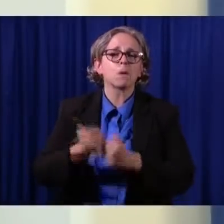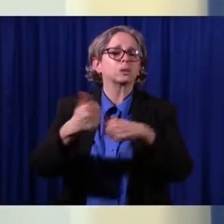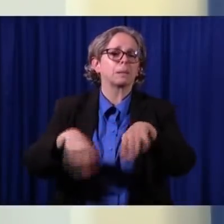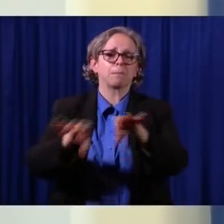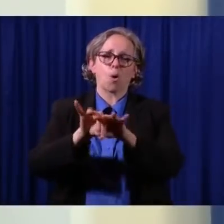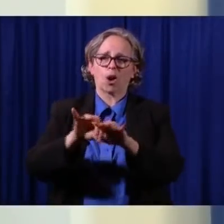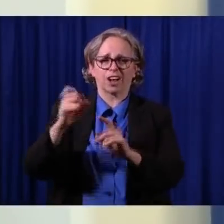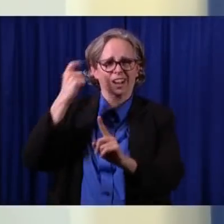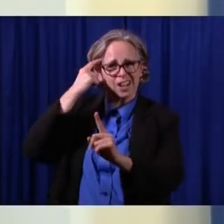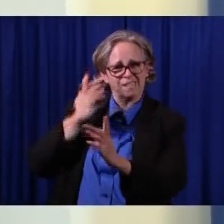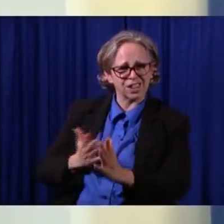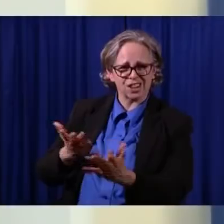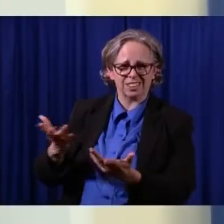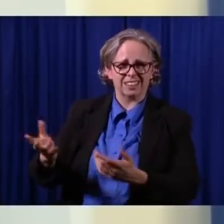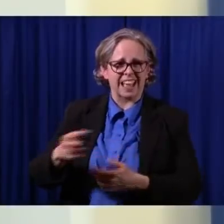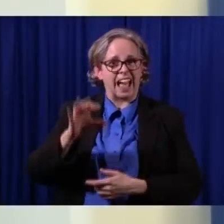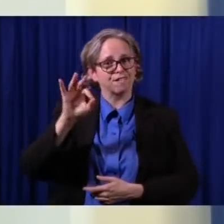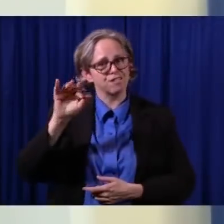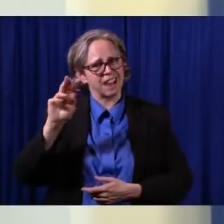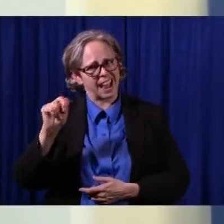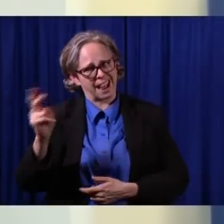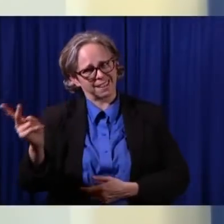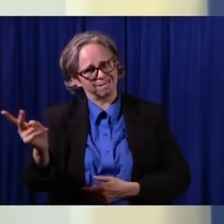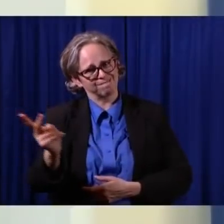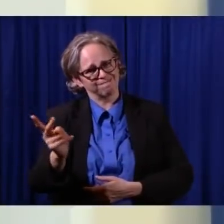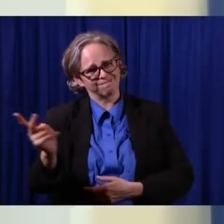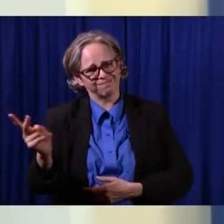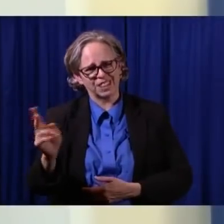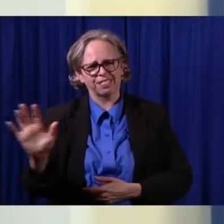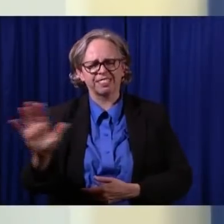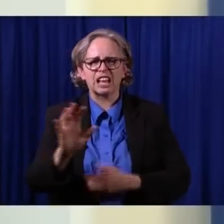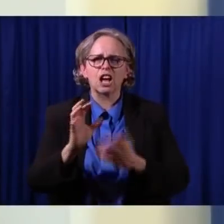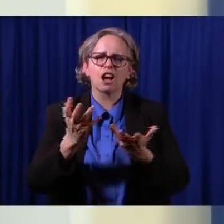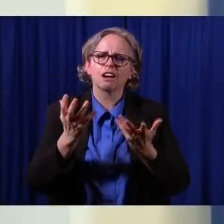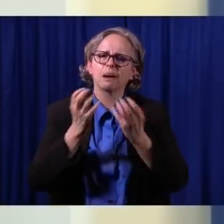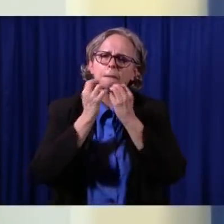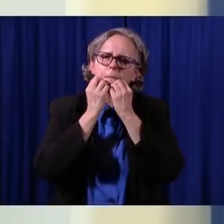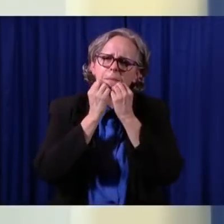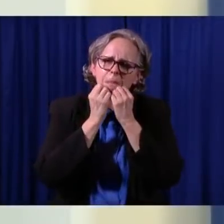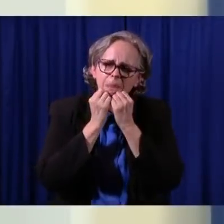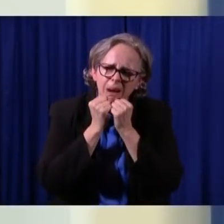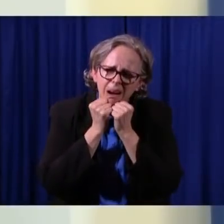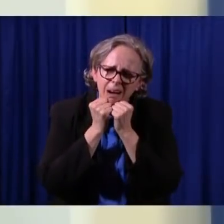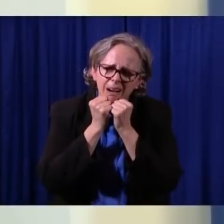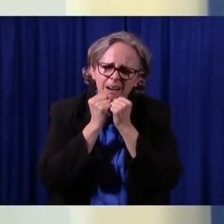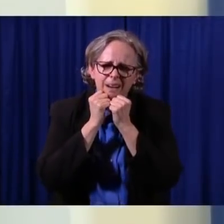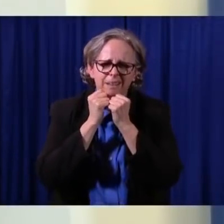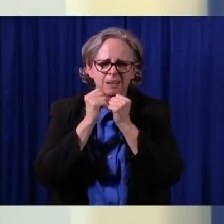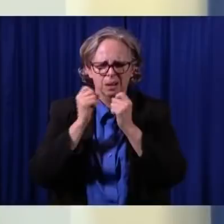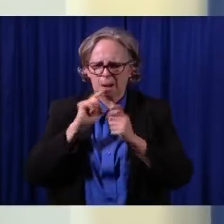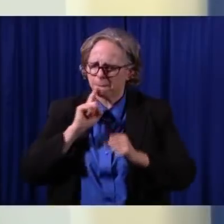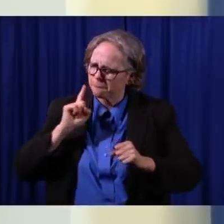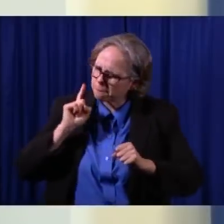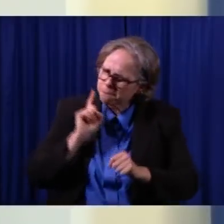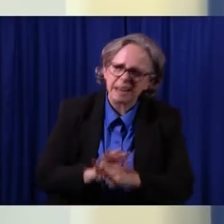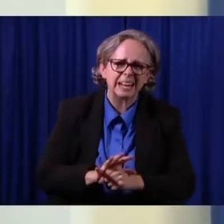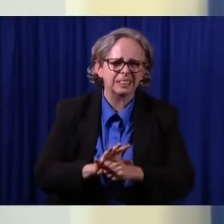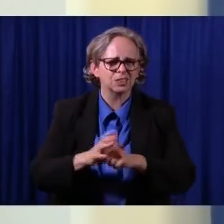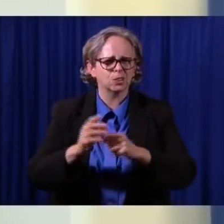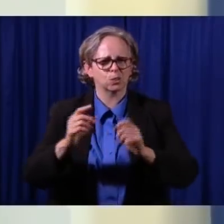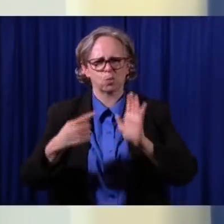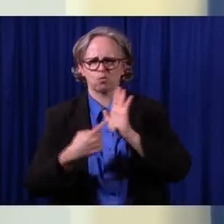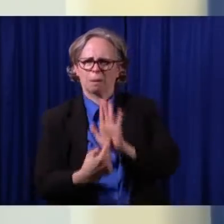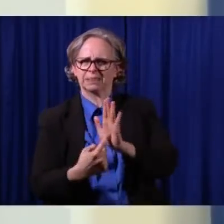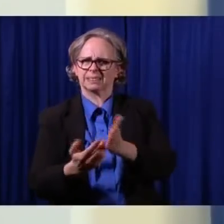and to Fran, their passion, their deep commitment to be a governor during what is 100 years